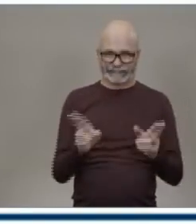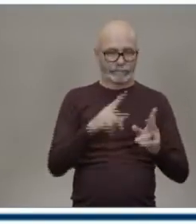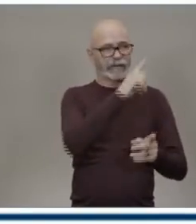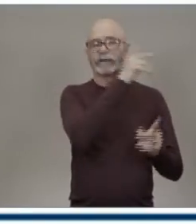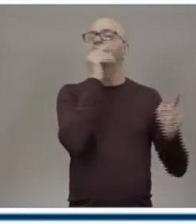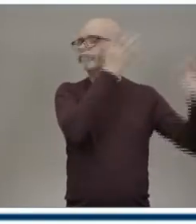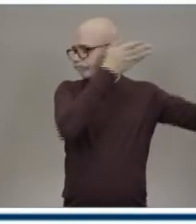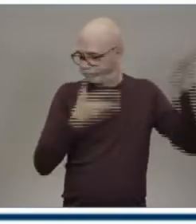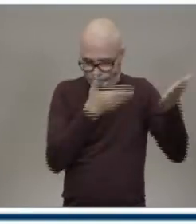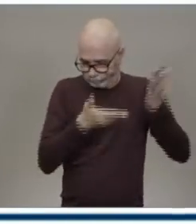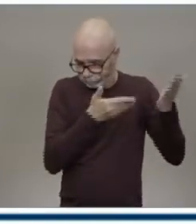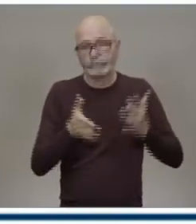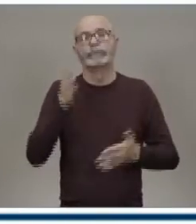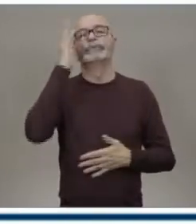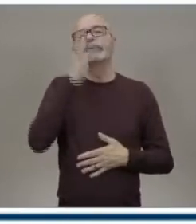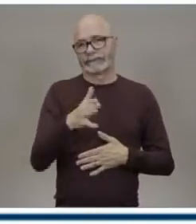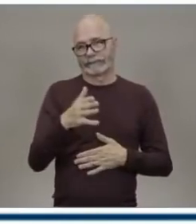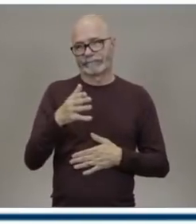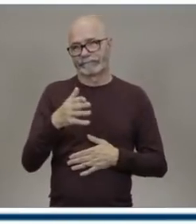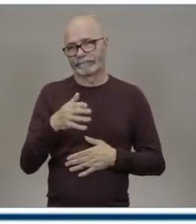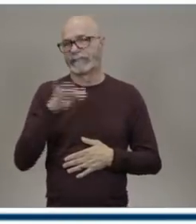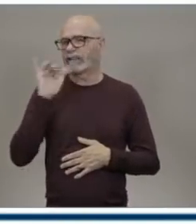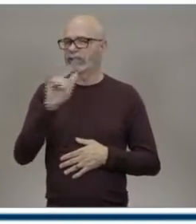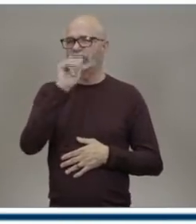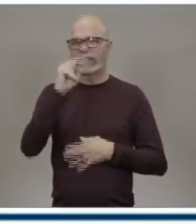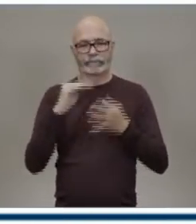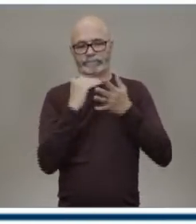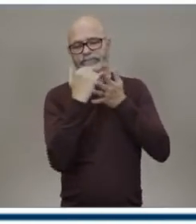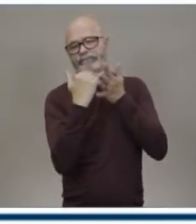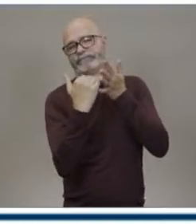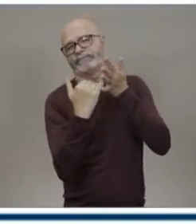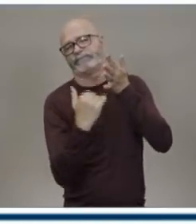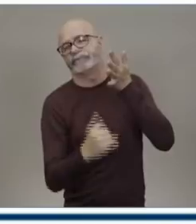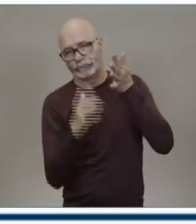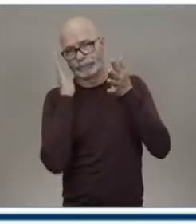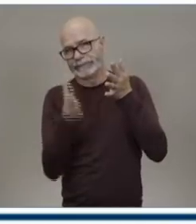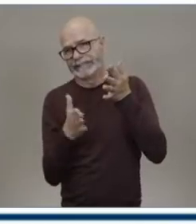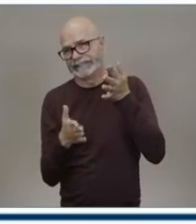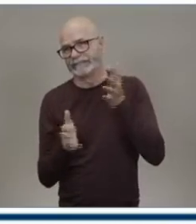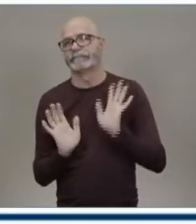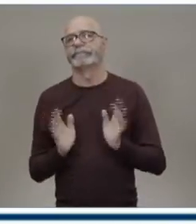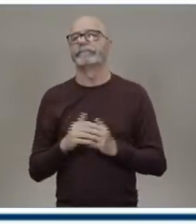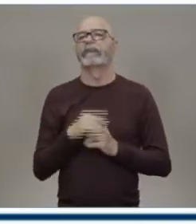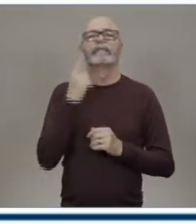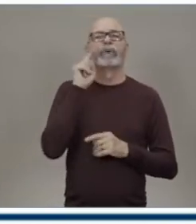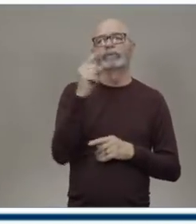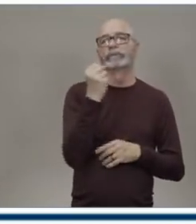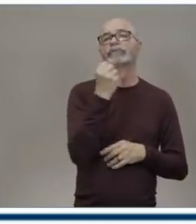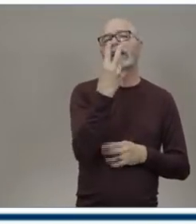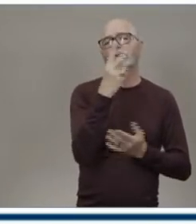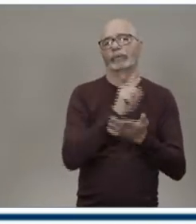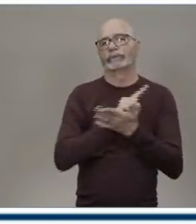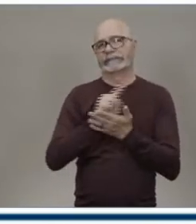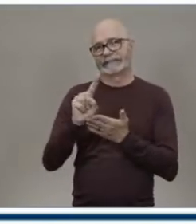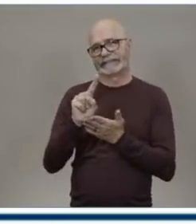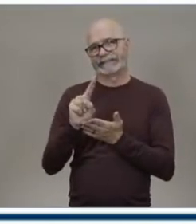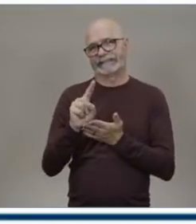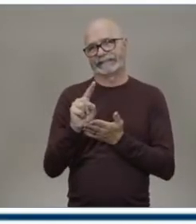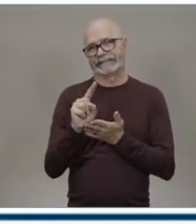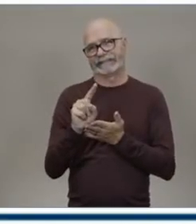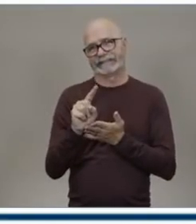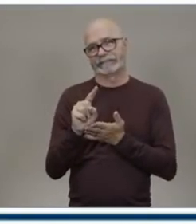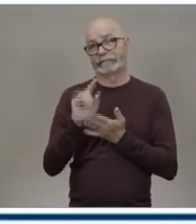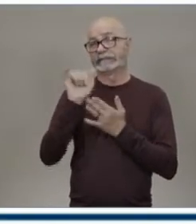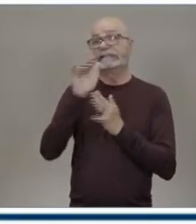forward starting in January for the first, again, as I've said before, the first 12 weeks are our first phase, which is focusing